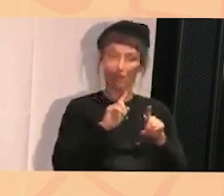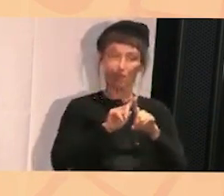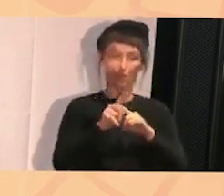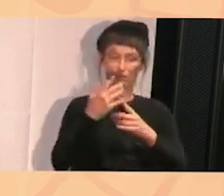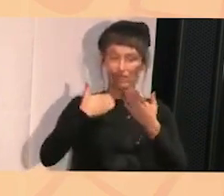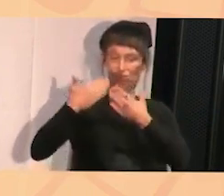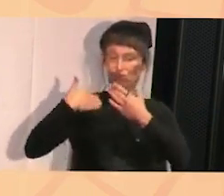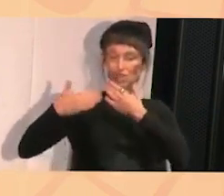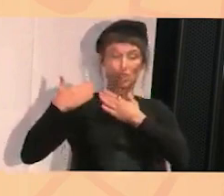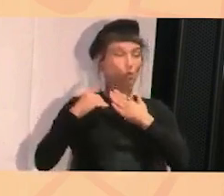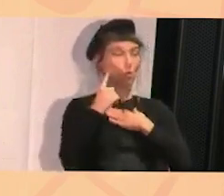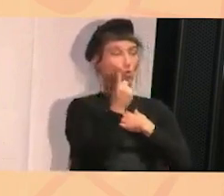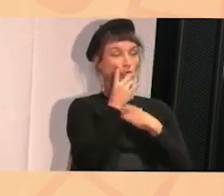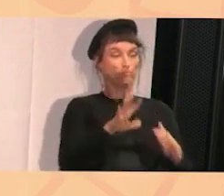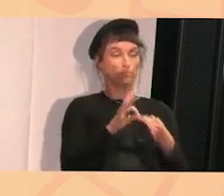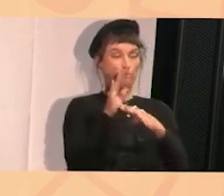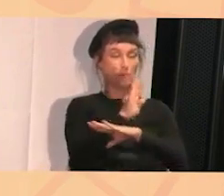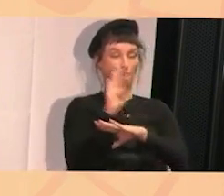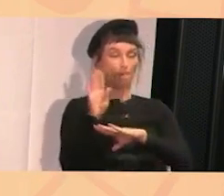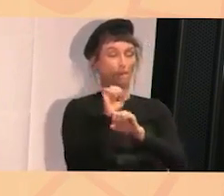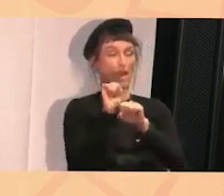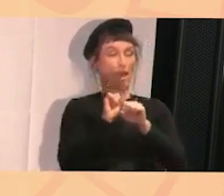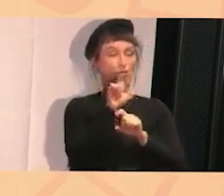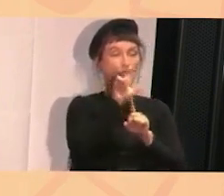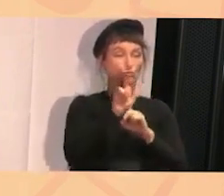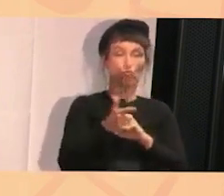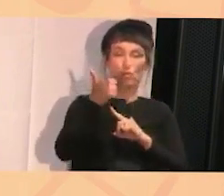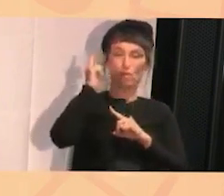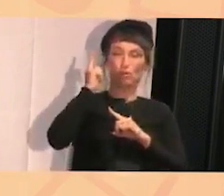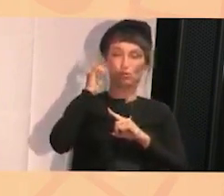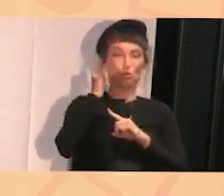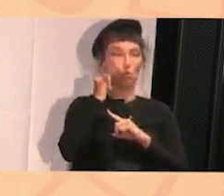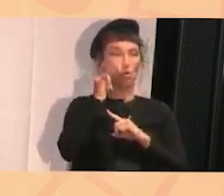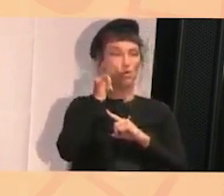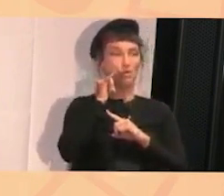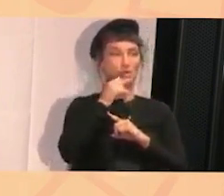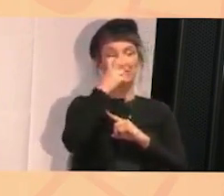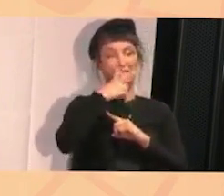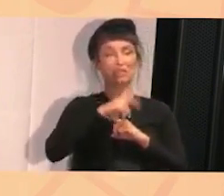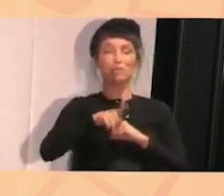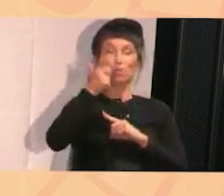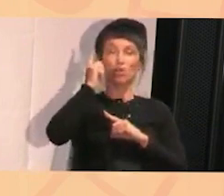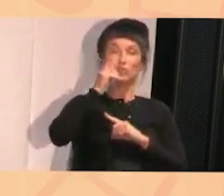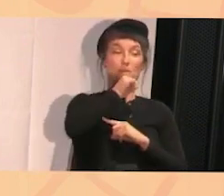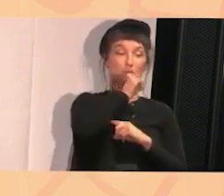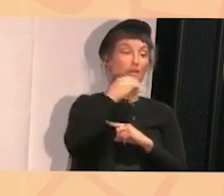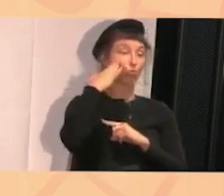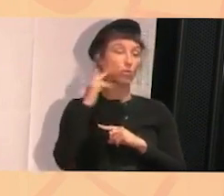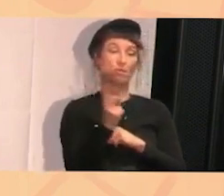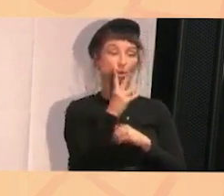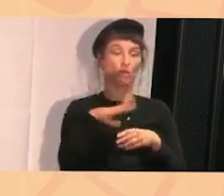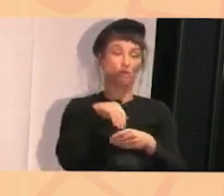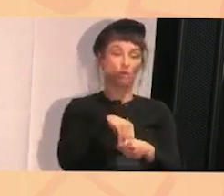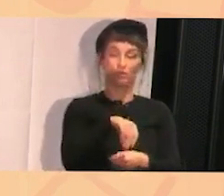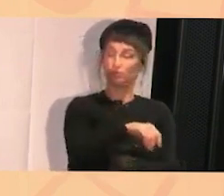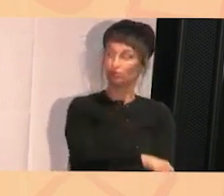has historically been, yes, our cultural bosses, all our senior bosses, men and women,